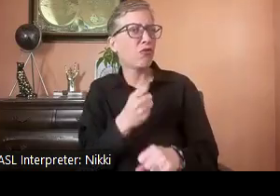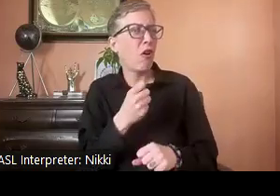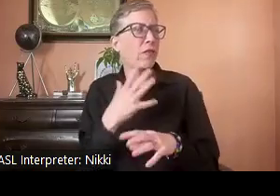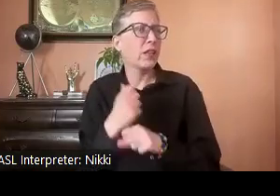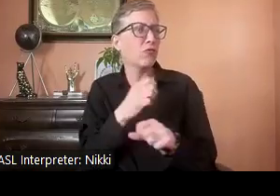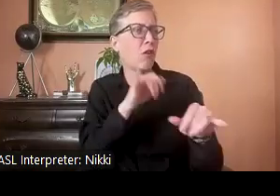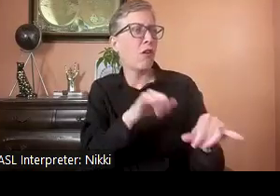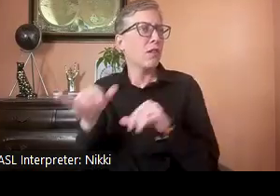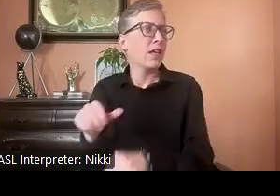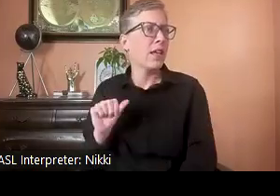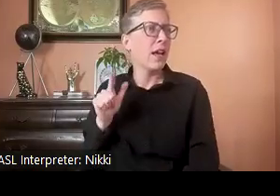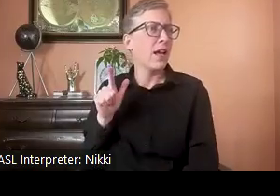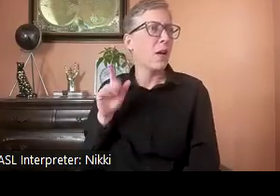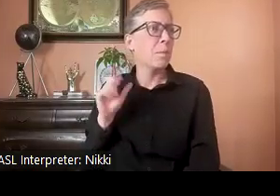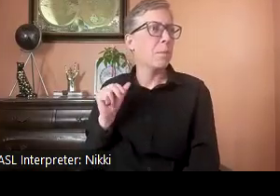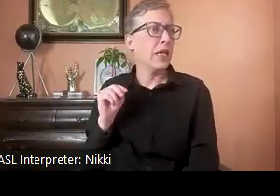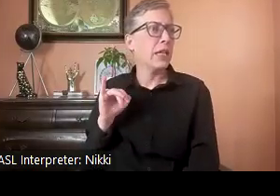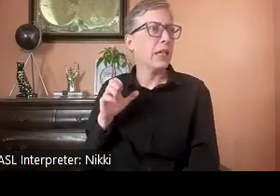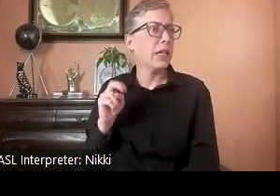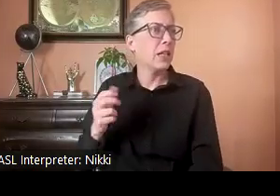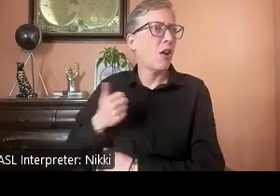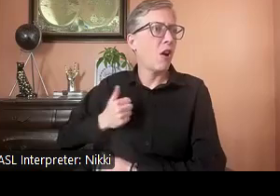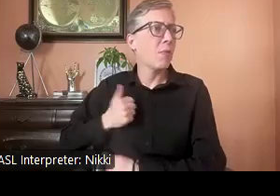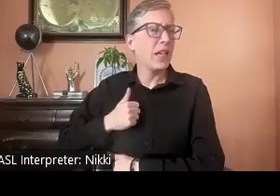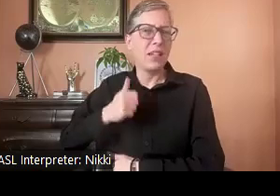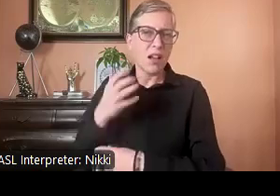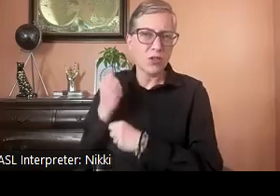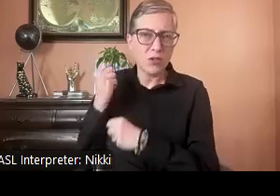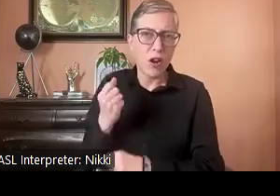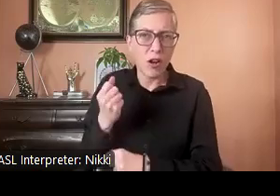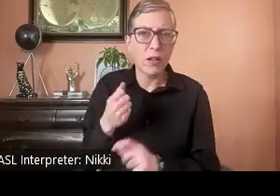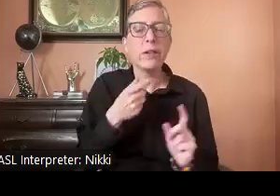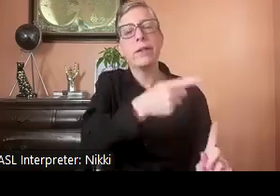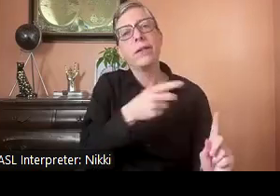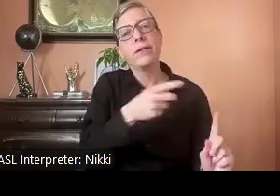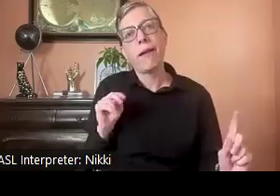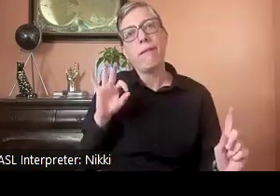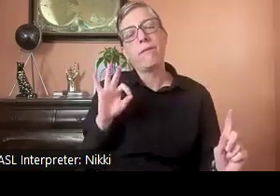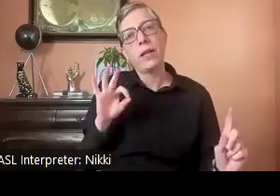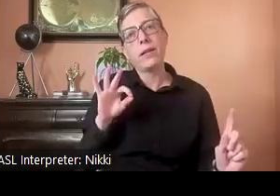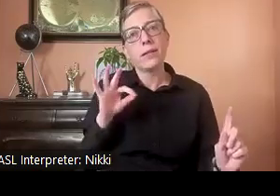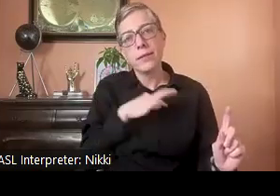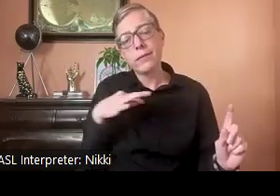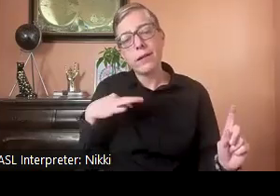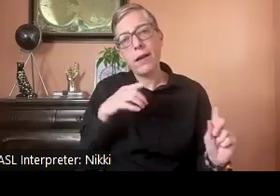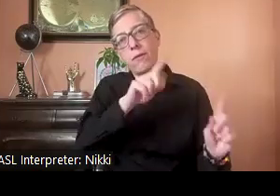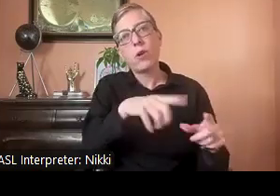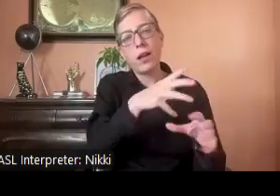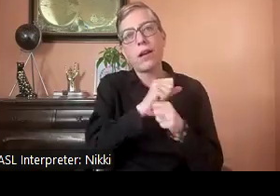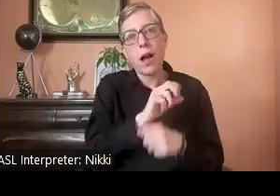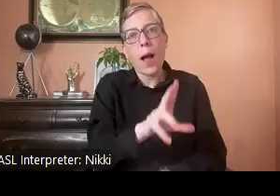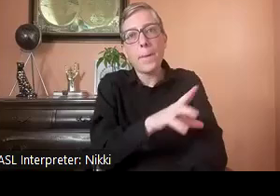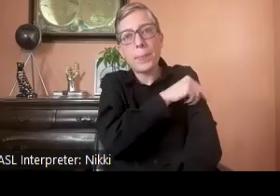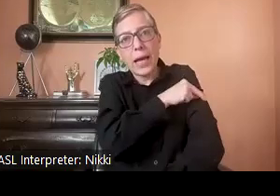employees went and got Albanian army insignia on their shirts and they walked around, right? And so they forced HBO to change